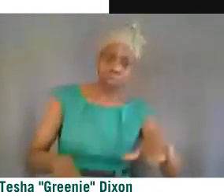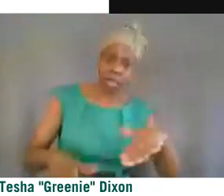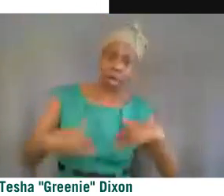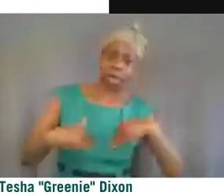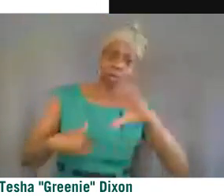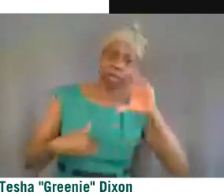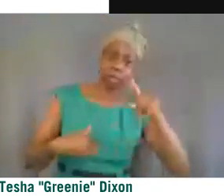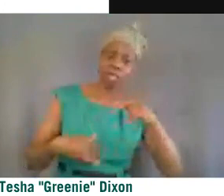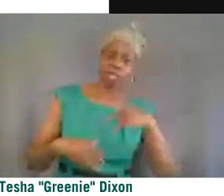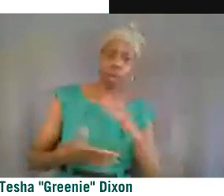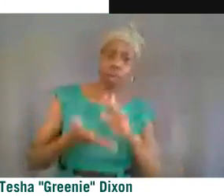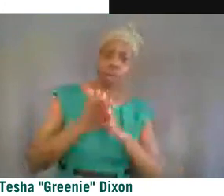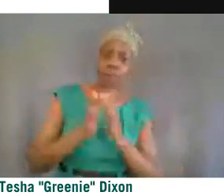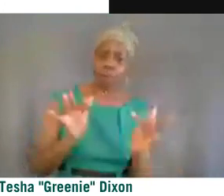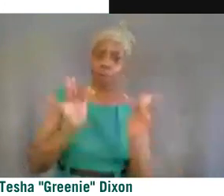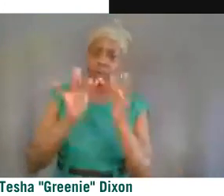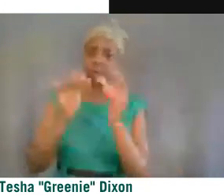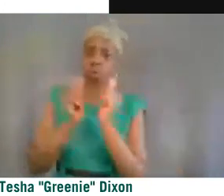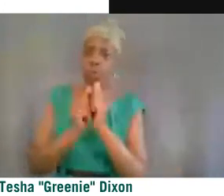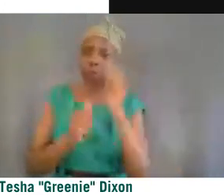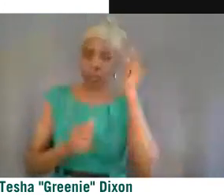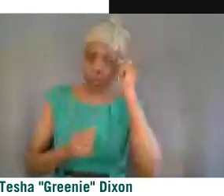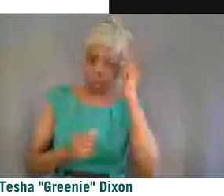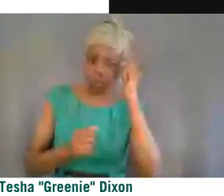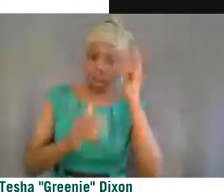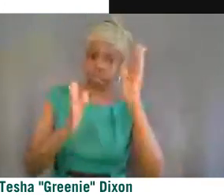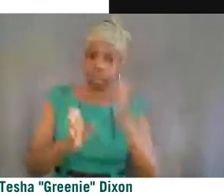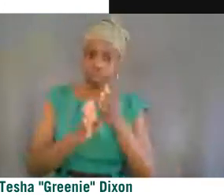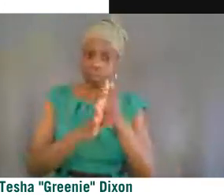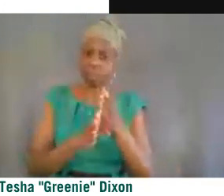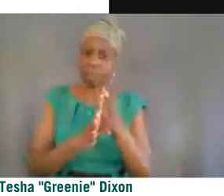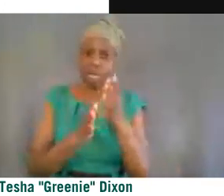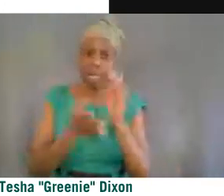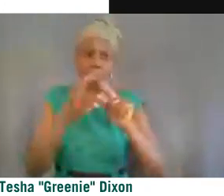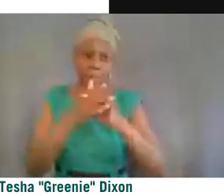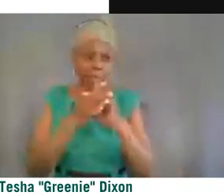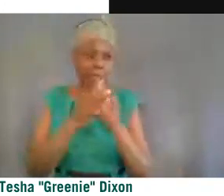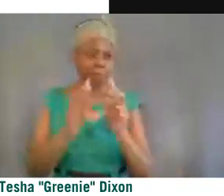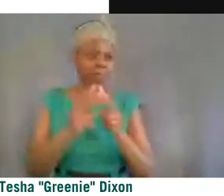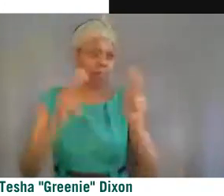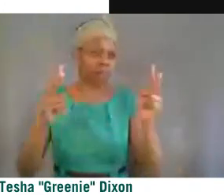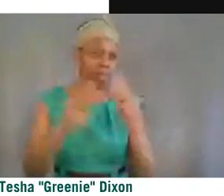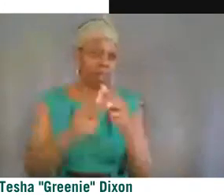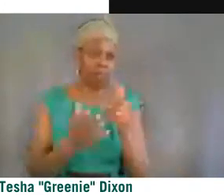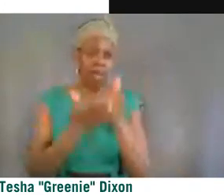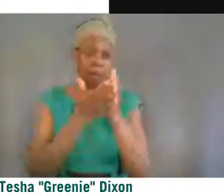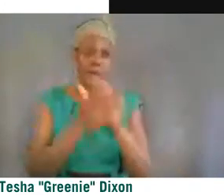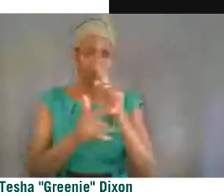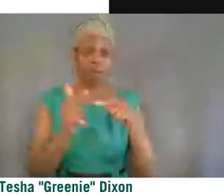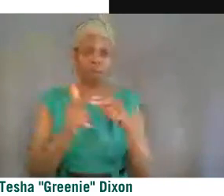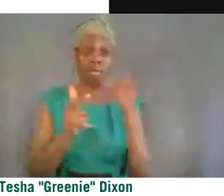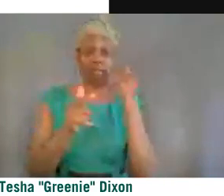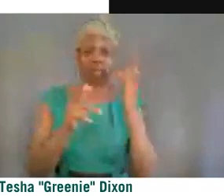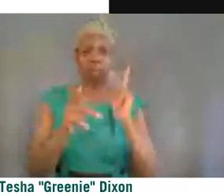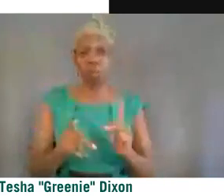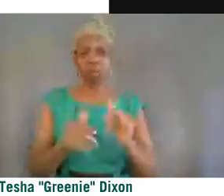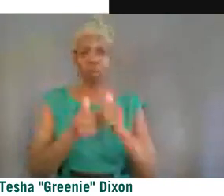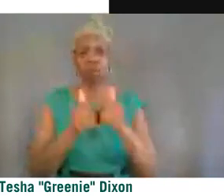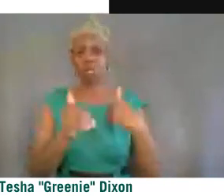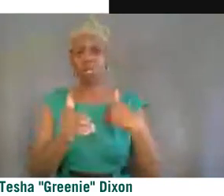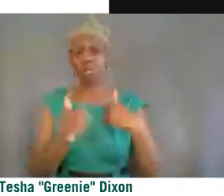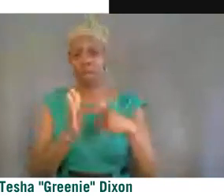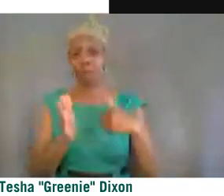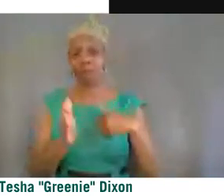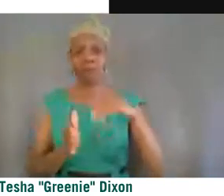with a neurologist at the very beginning can oftentimes be very, very helpful. And then if someone has epilepsy or